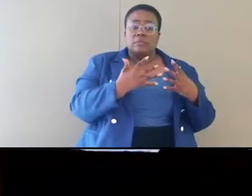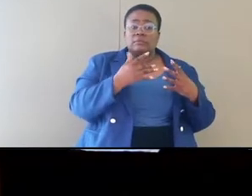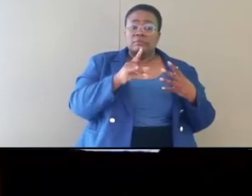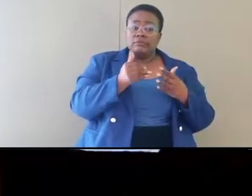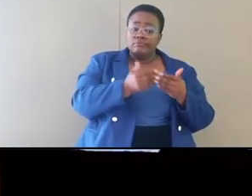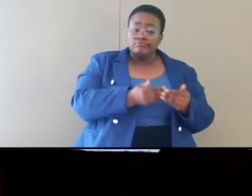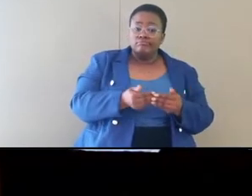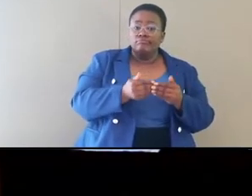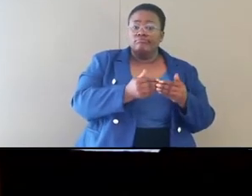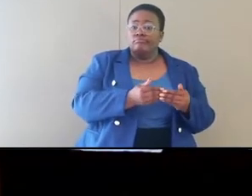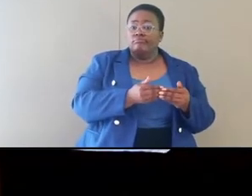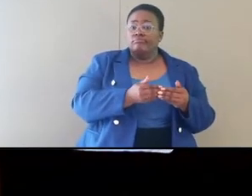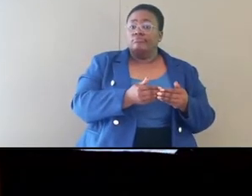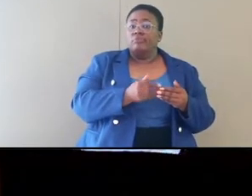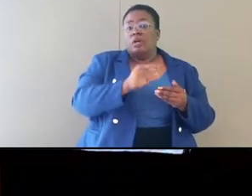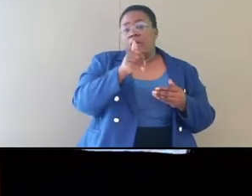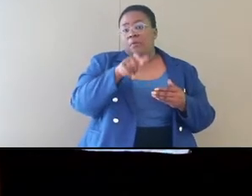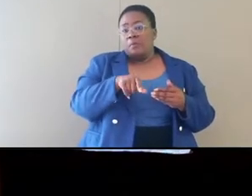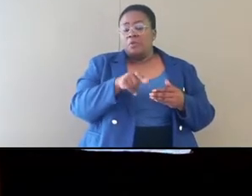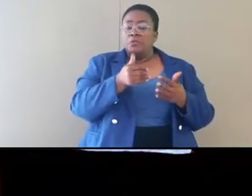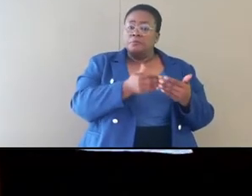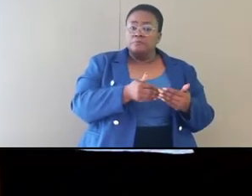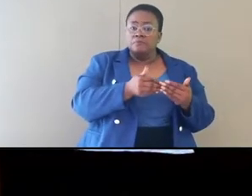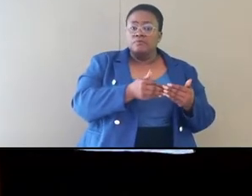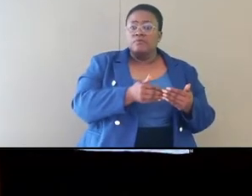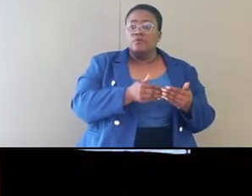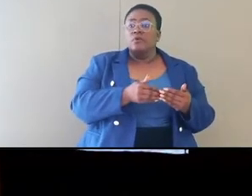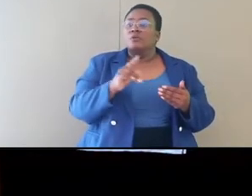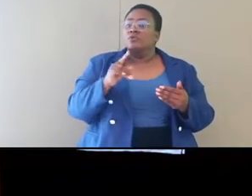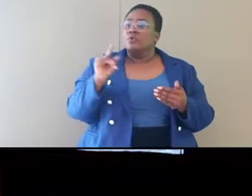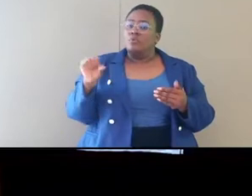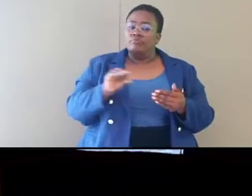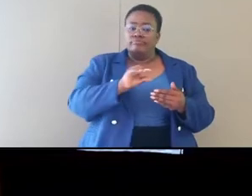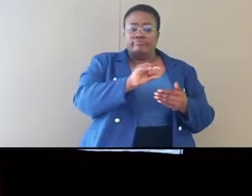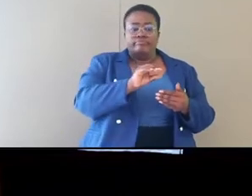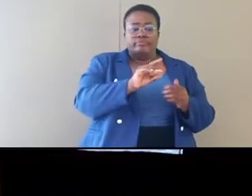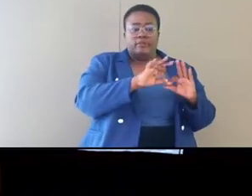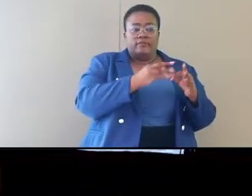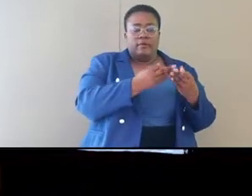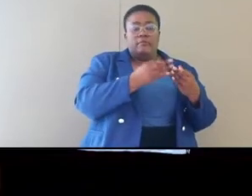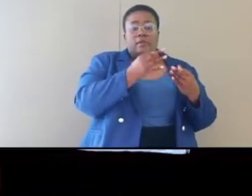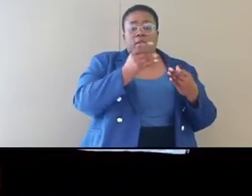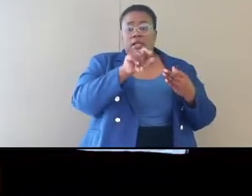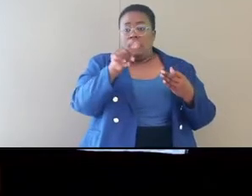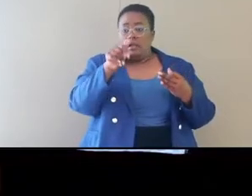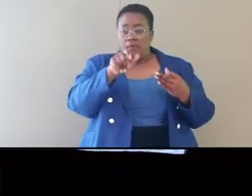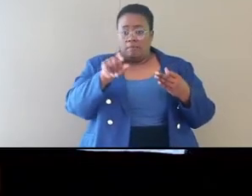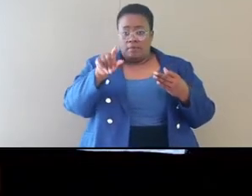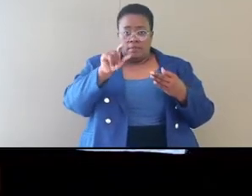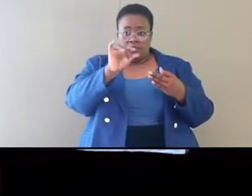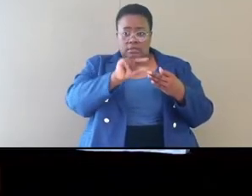The state would otherwise be looking after them, but they're handing over the money to the household, it does so. But this has also been eroded over time.